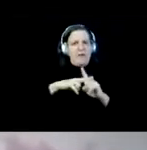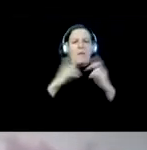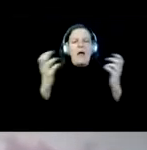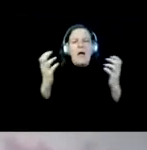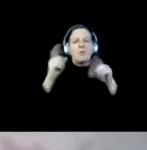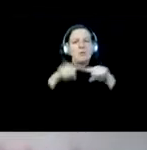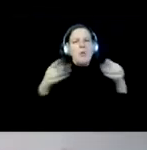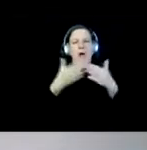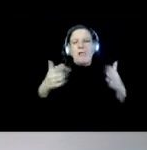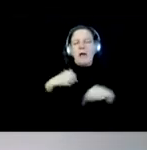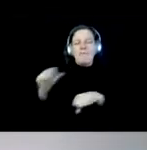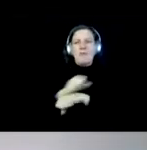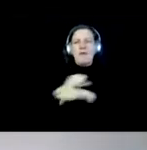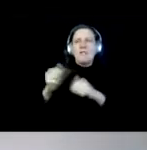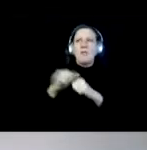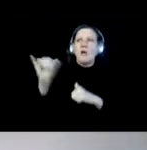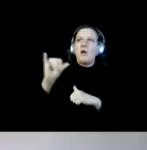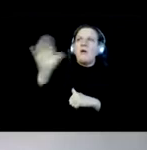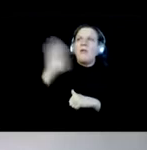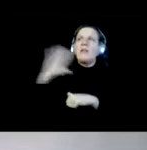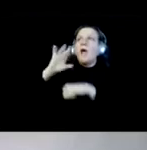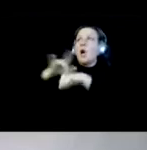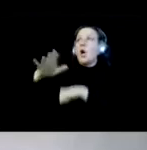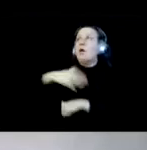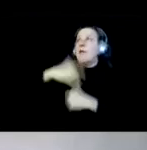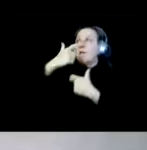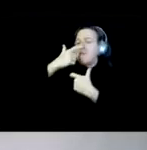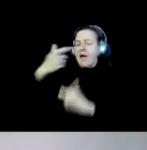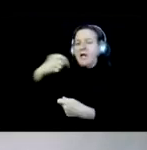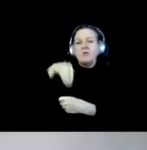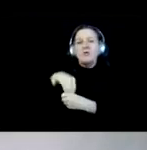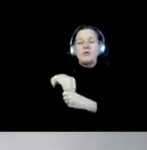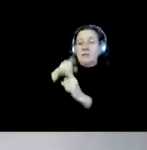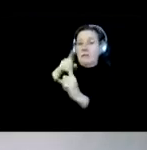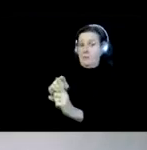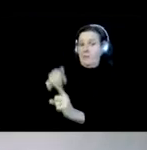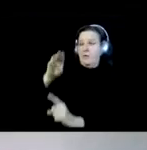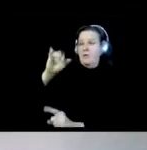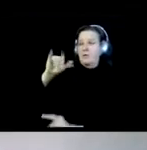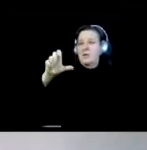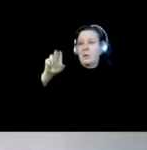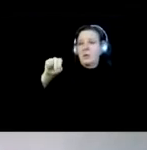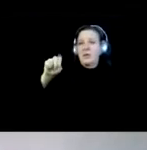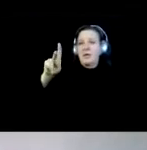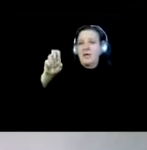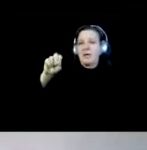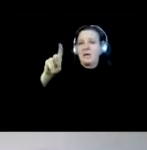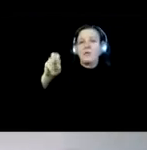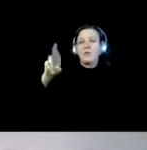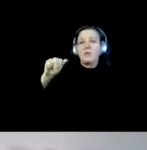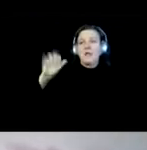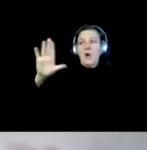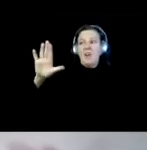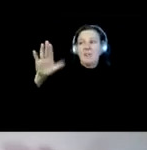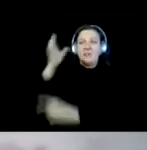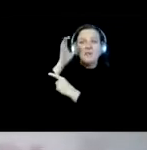I'm working with. Like early on, my interest in particularly Milan Kundera's definition of kitsch was this idea of